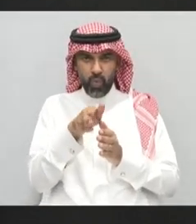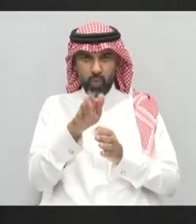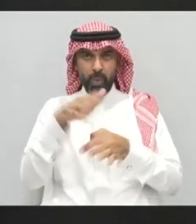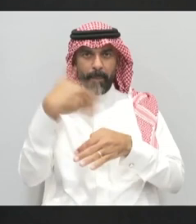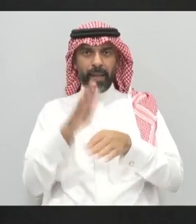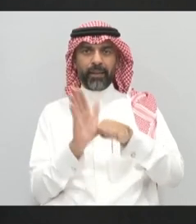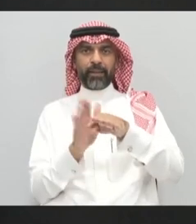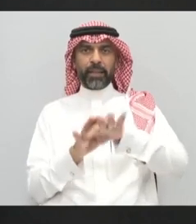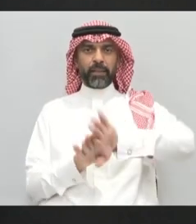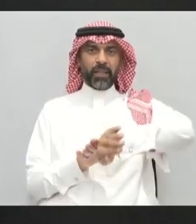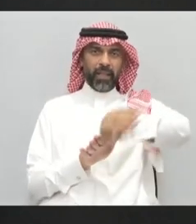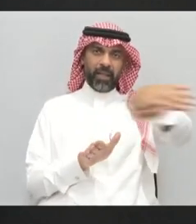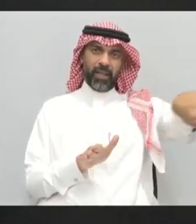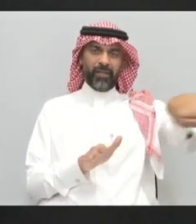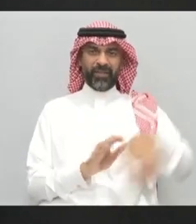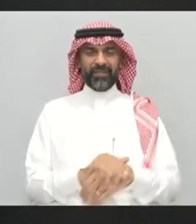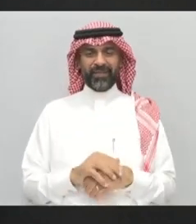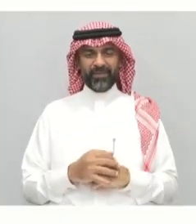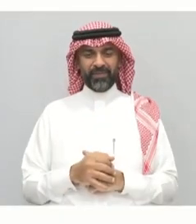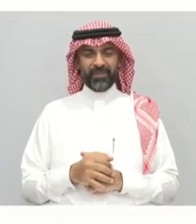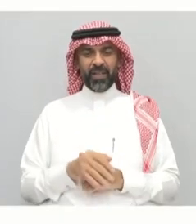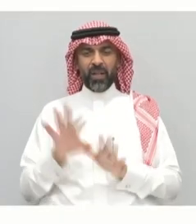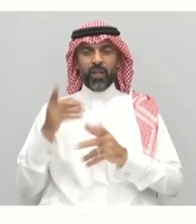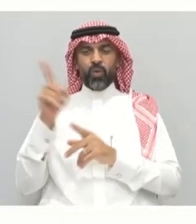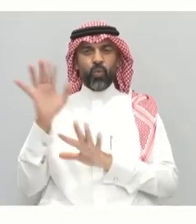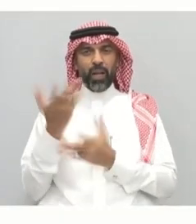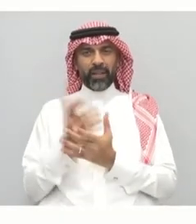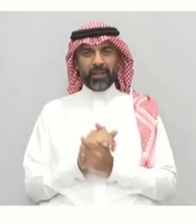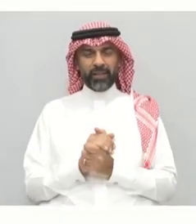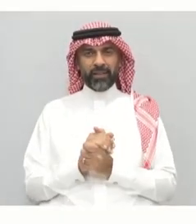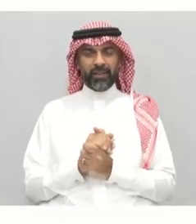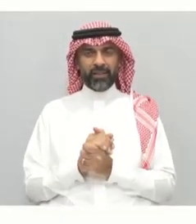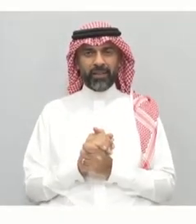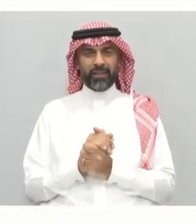left. That's good. Very good. Okay, what about this one?